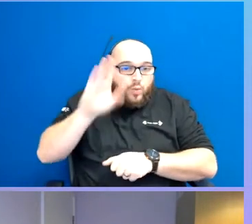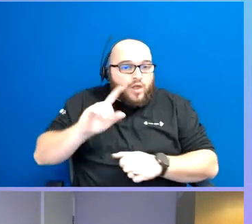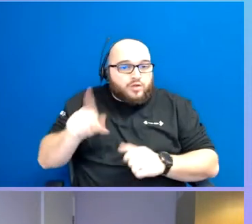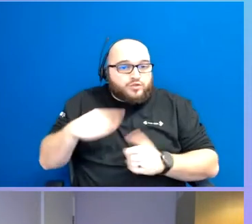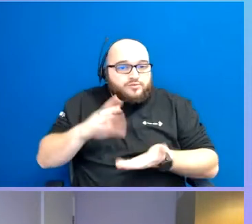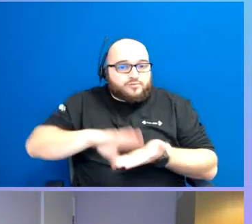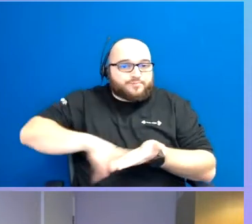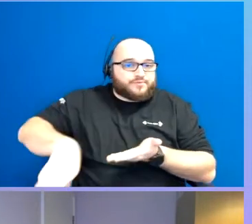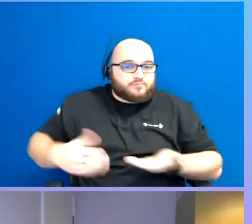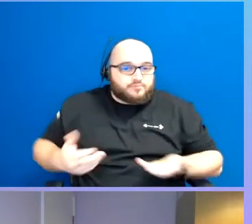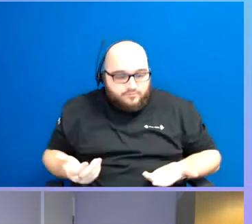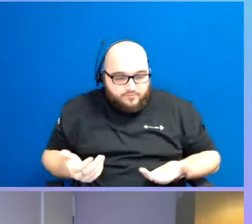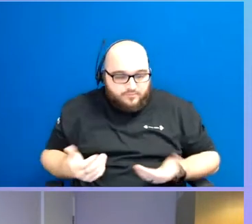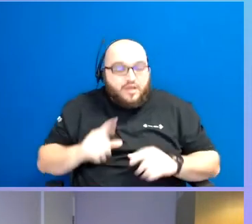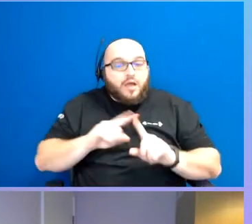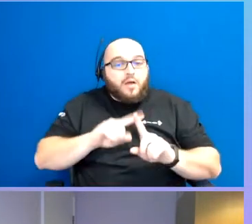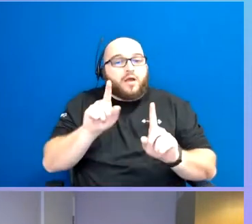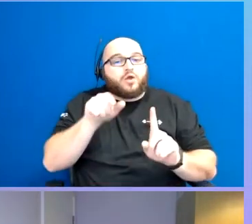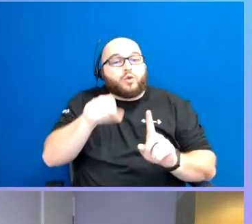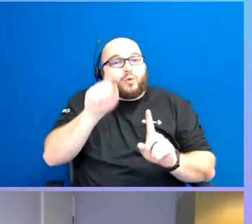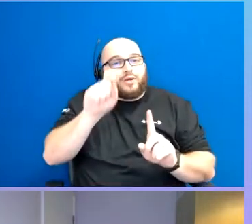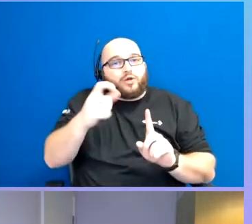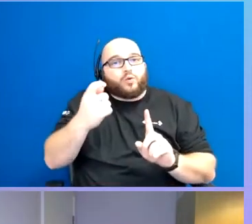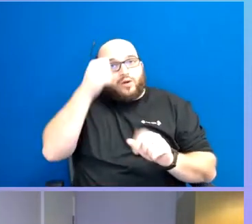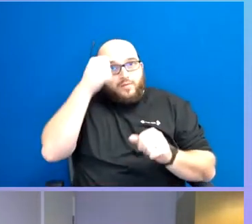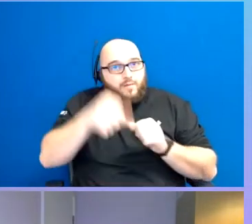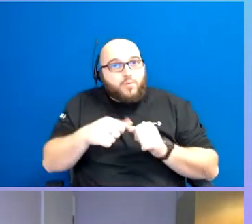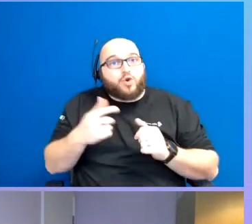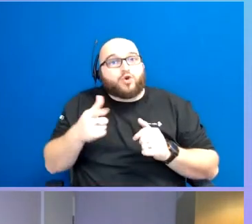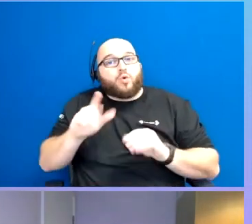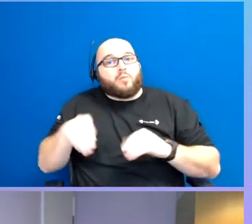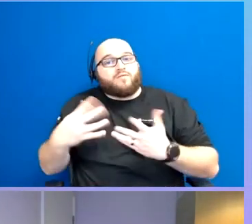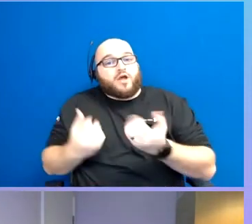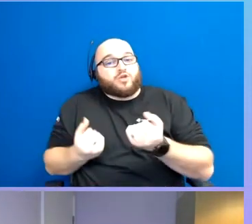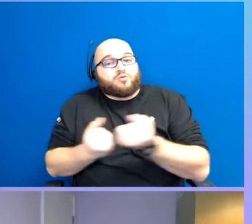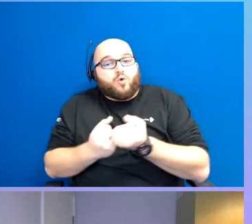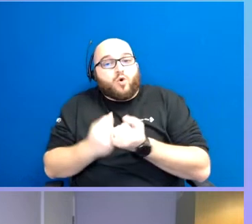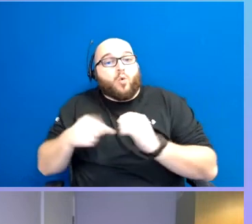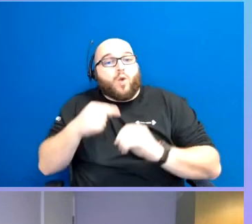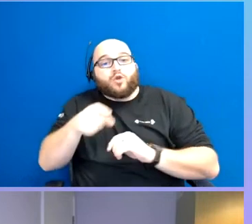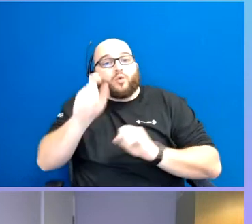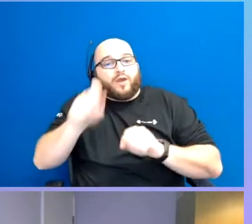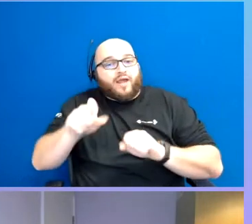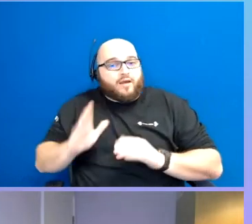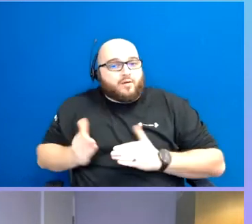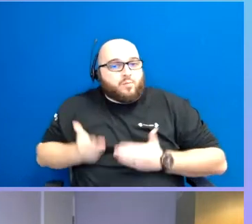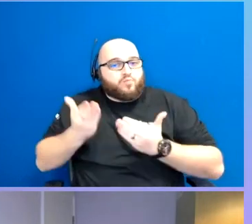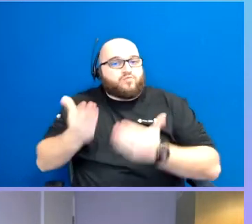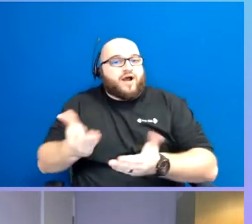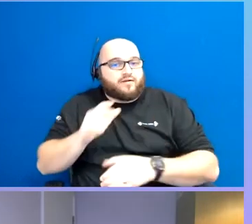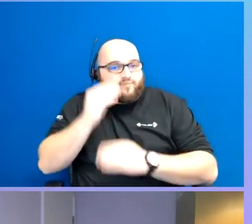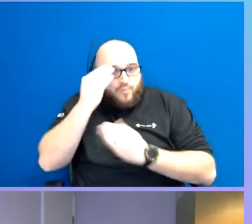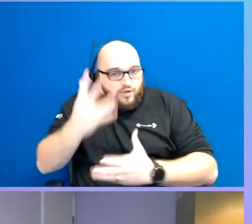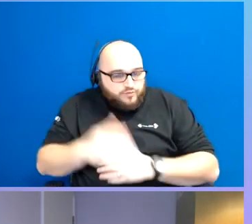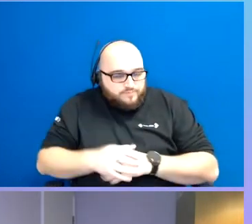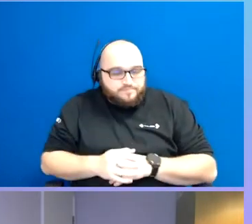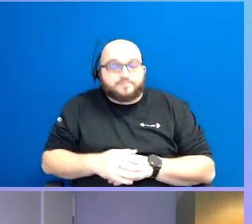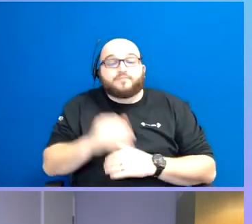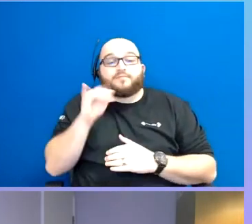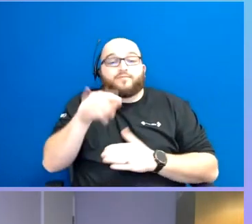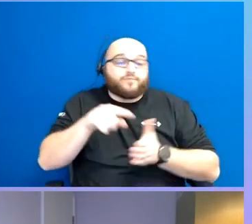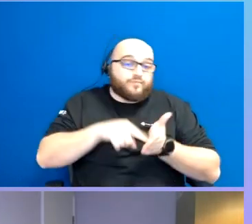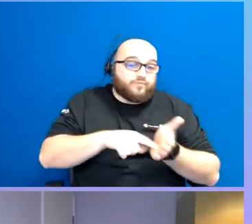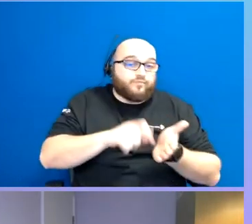be mindful of and offer support for what you can't. And finally, whether you're a researcher or not, prepare yourself